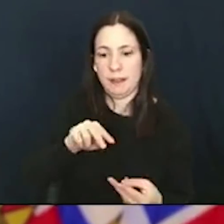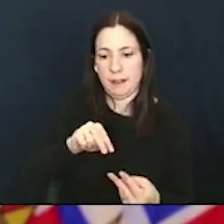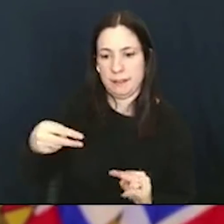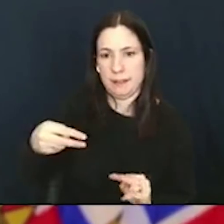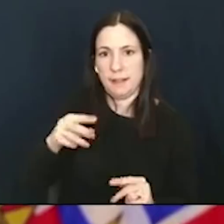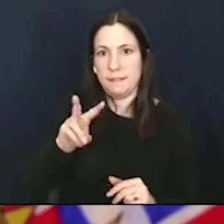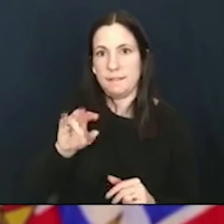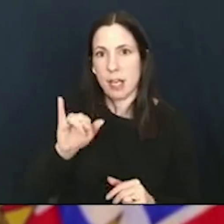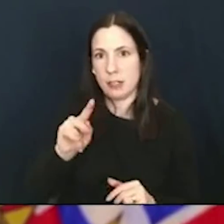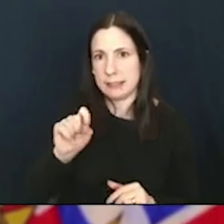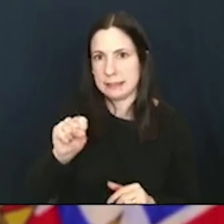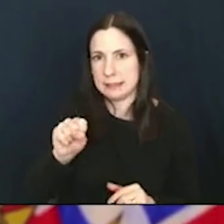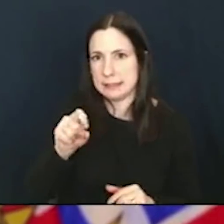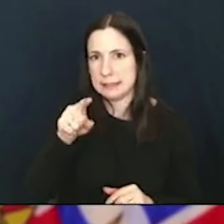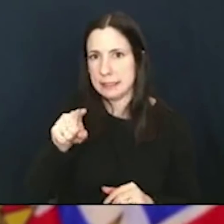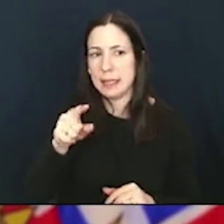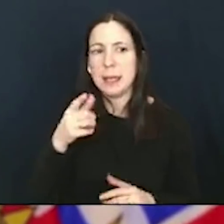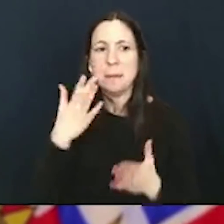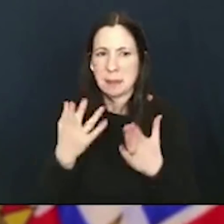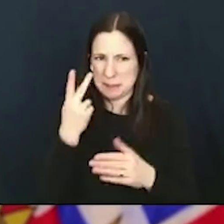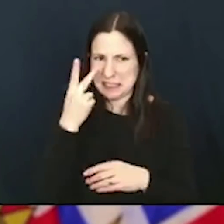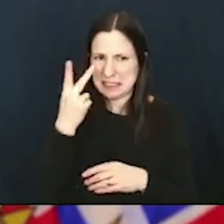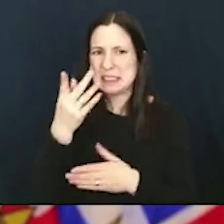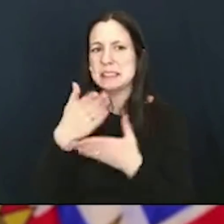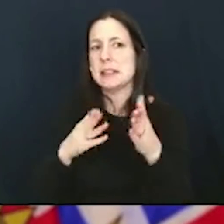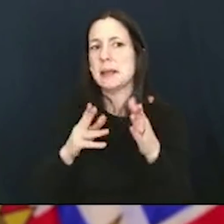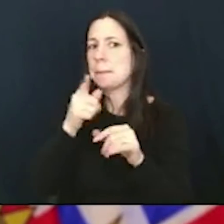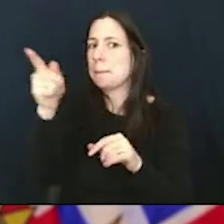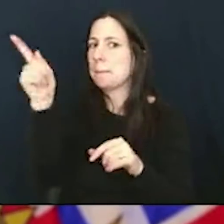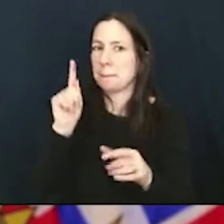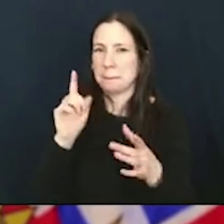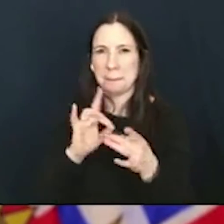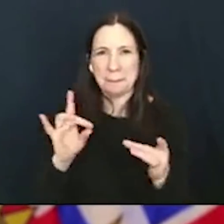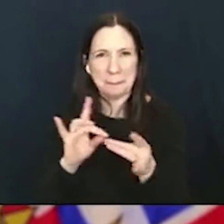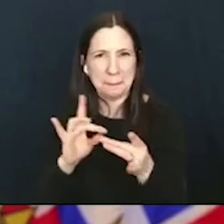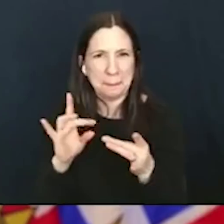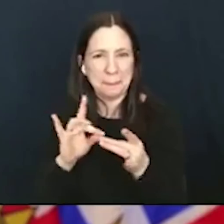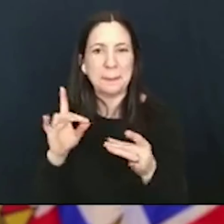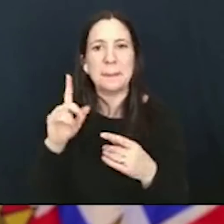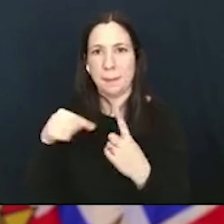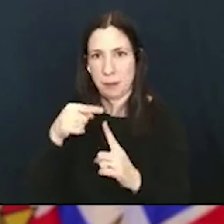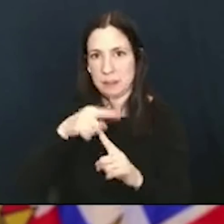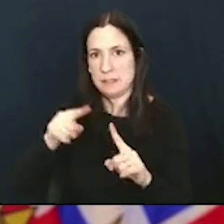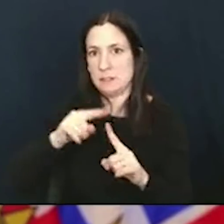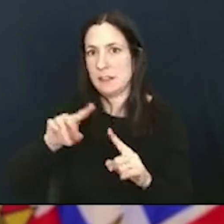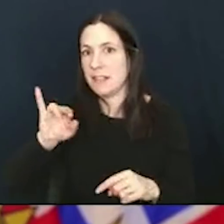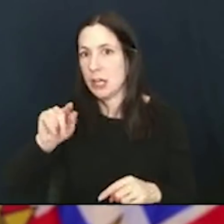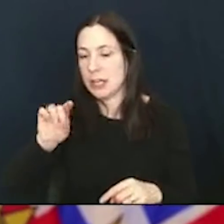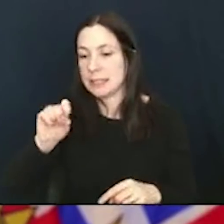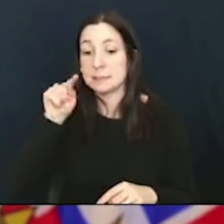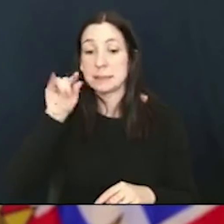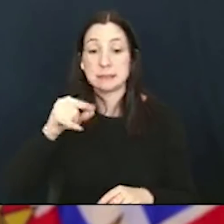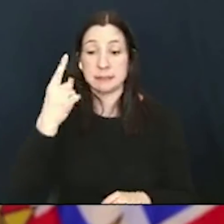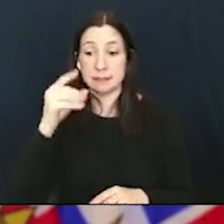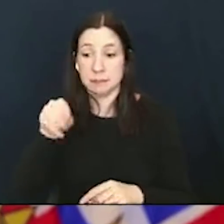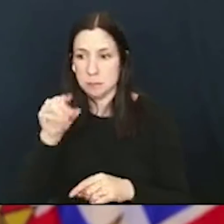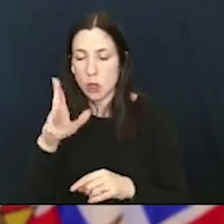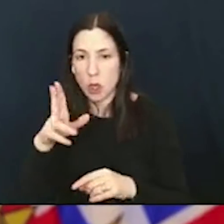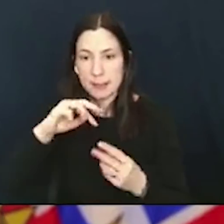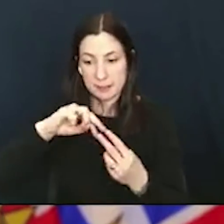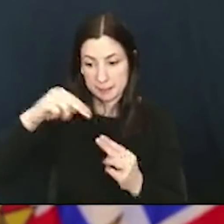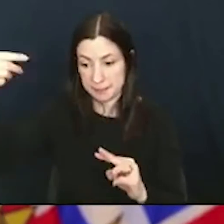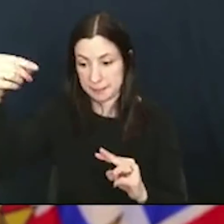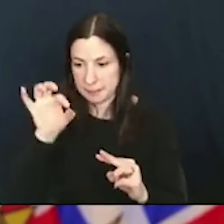N501Y, and you may have seen that in some of the scientific documents. And that is the piece that we believe